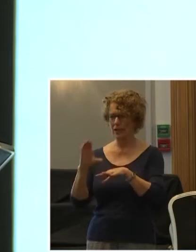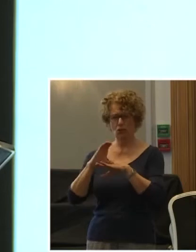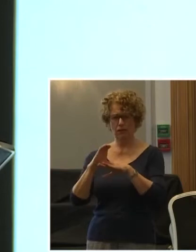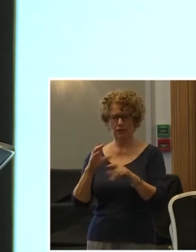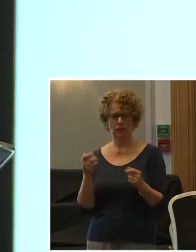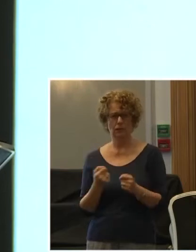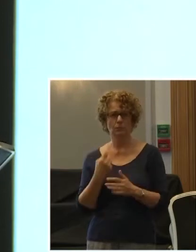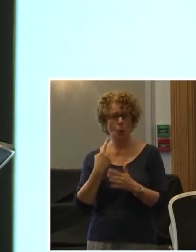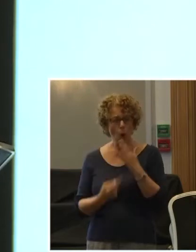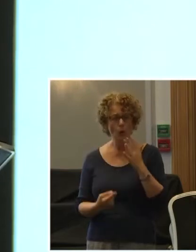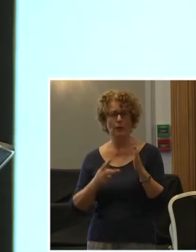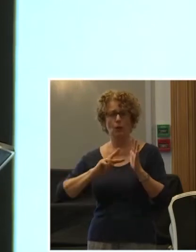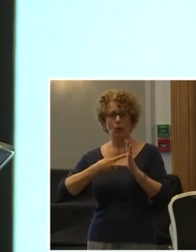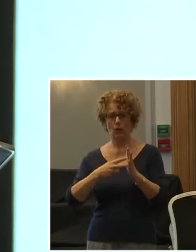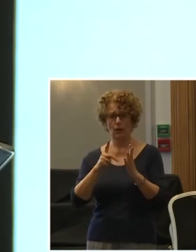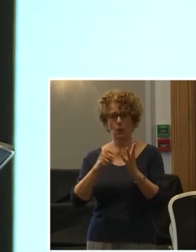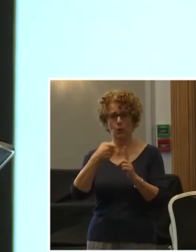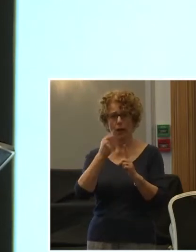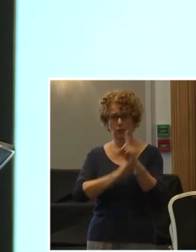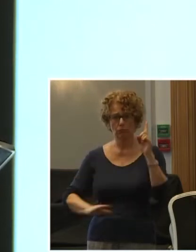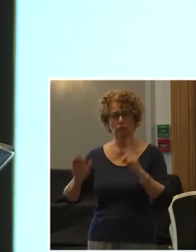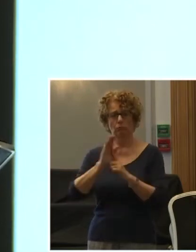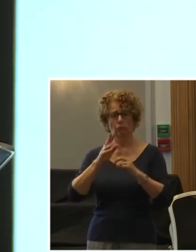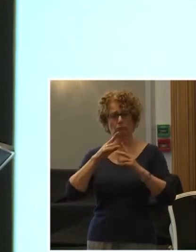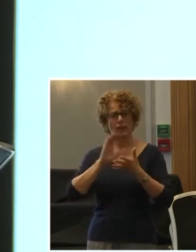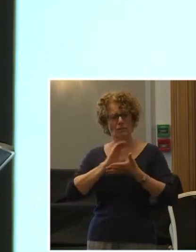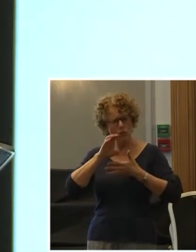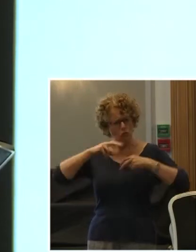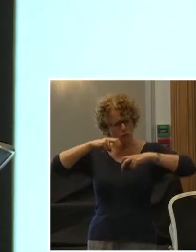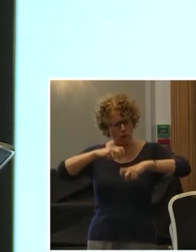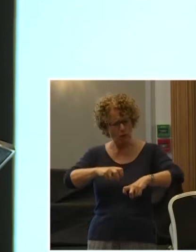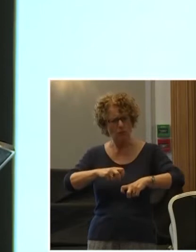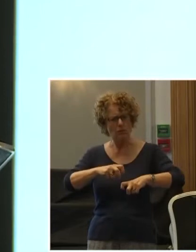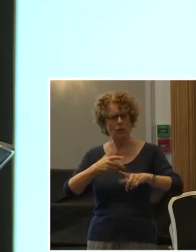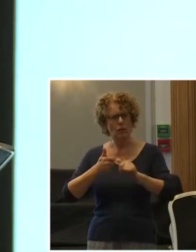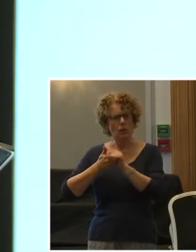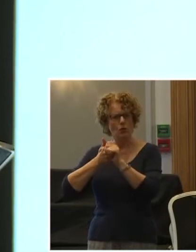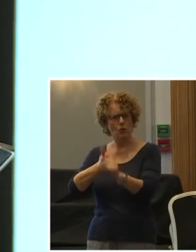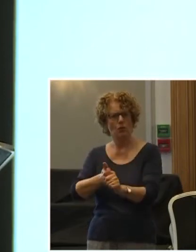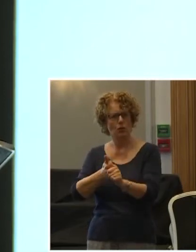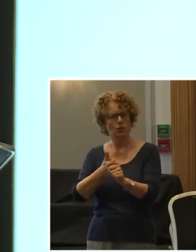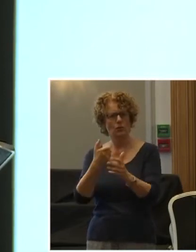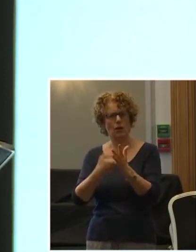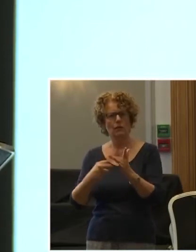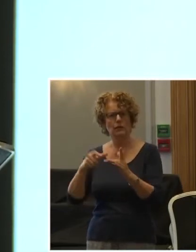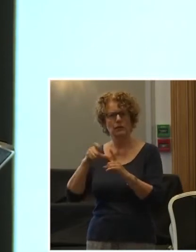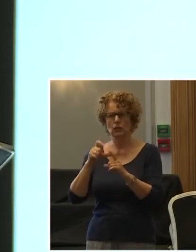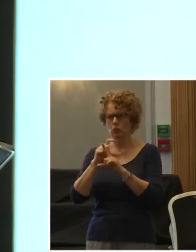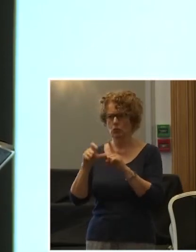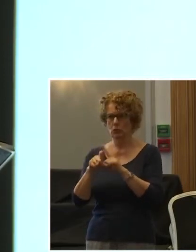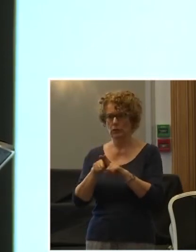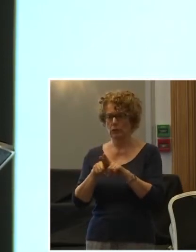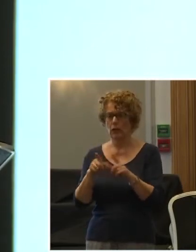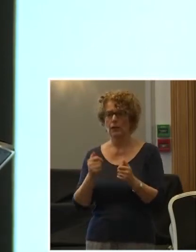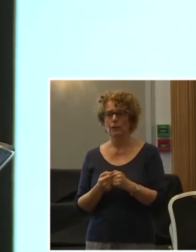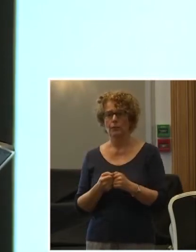we are the only organisation in the UK that funds research and supports the IRD community exclusively, but because of where we've come